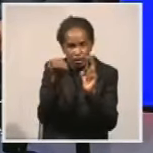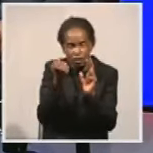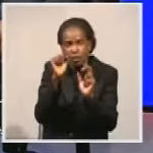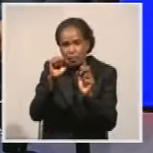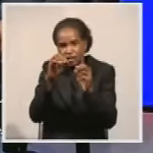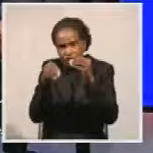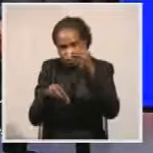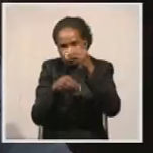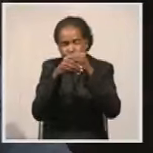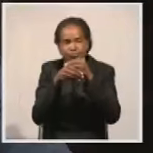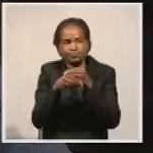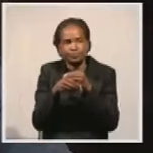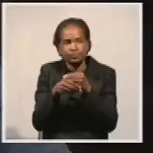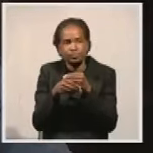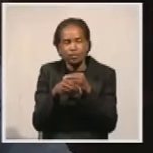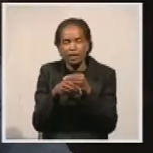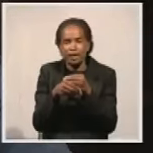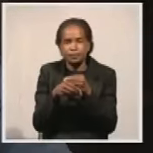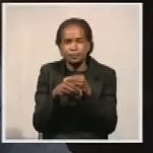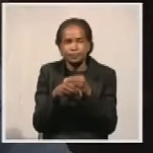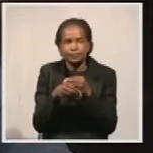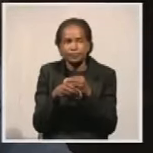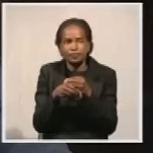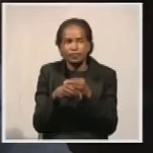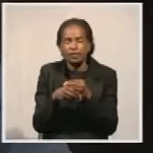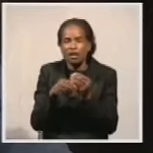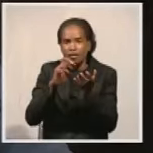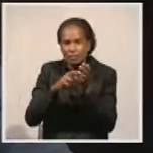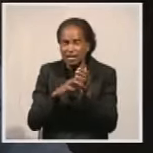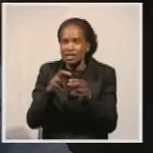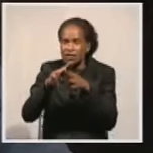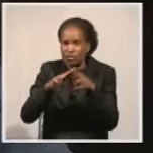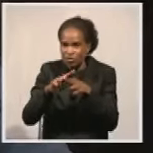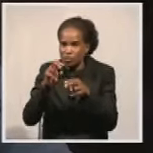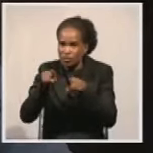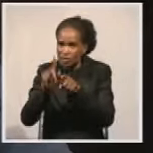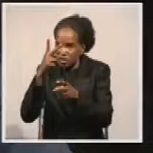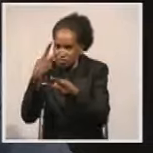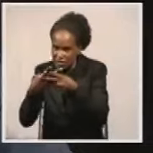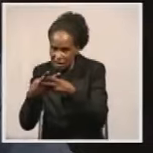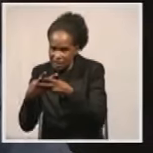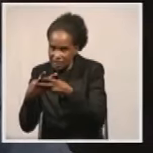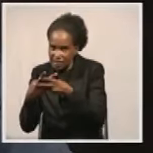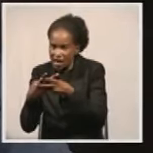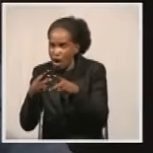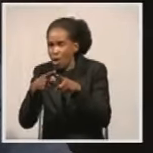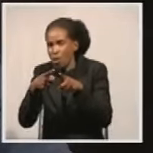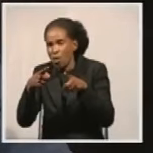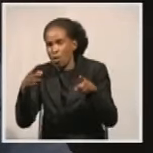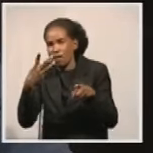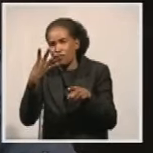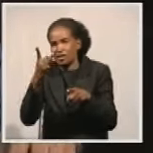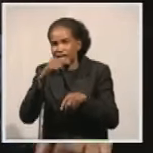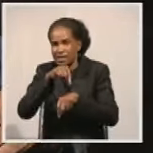include the principle of habeas corpus, where if somebody is detained for longer than those 48